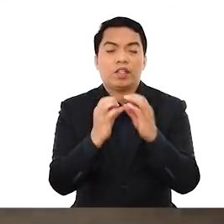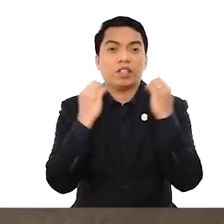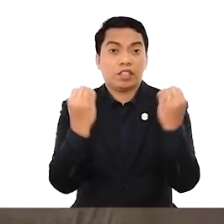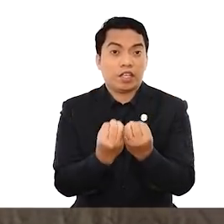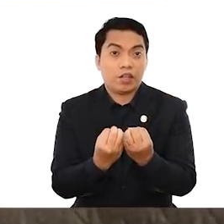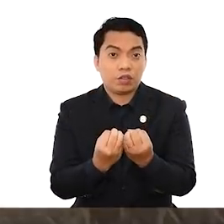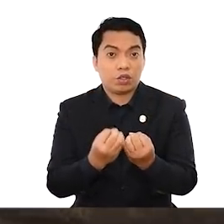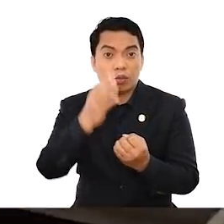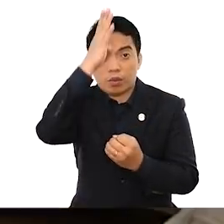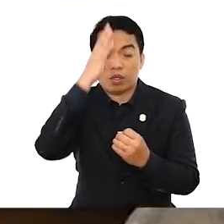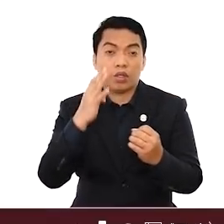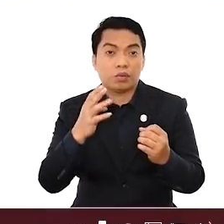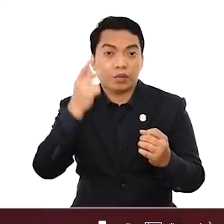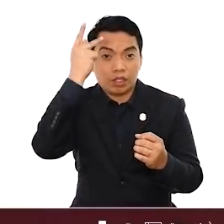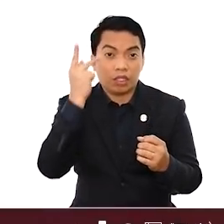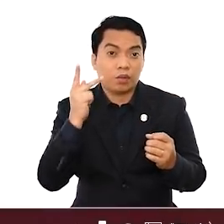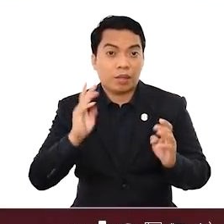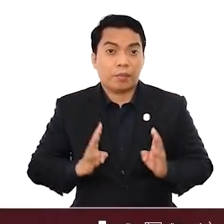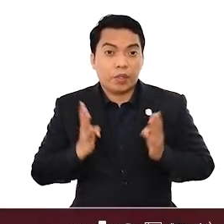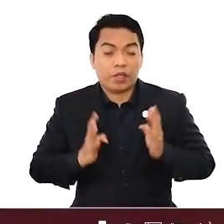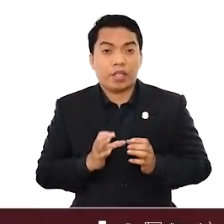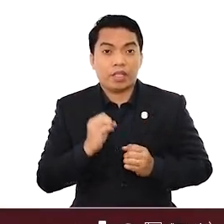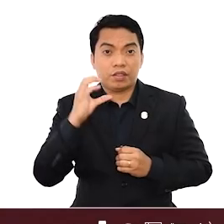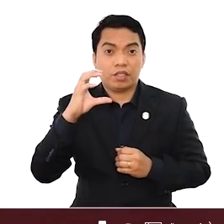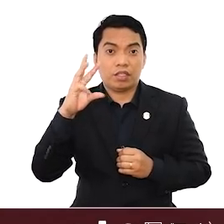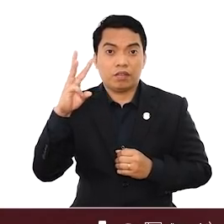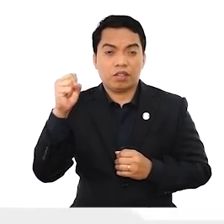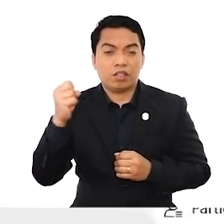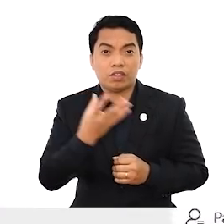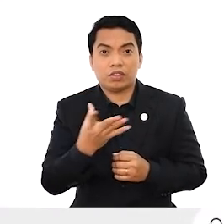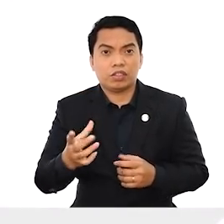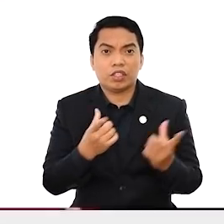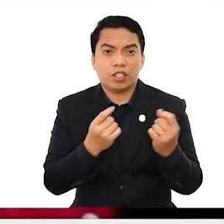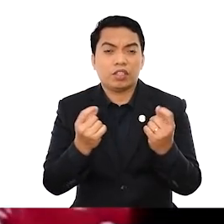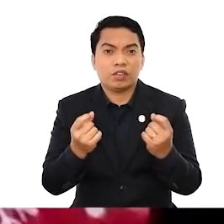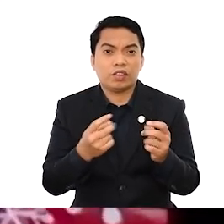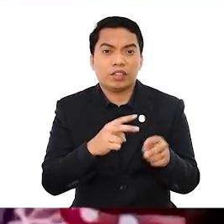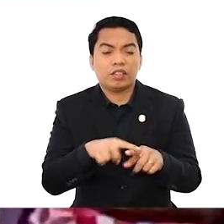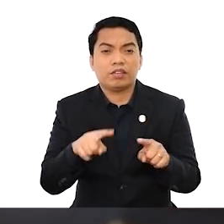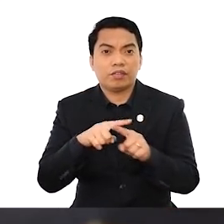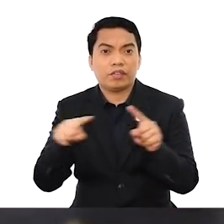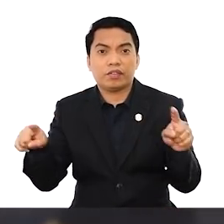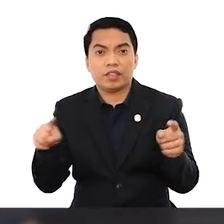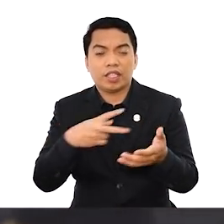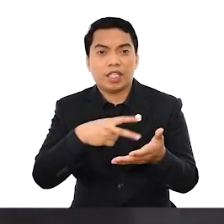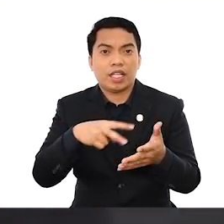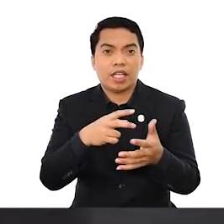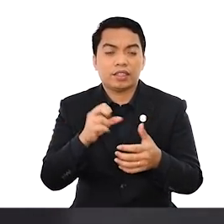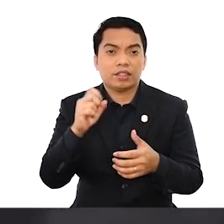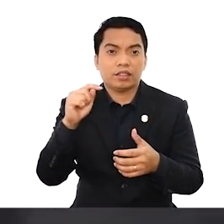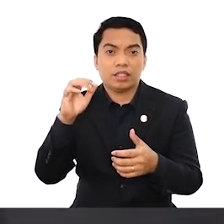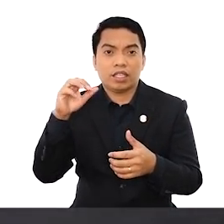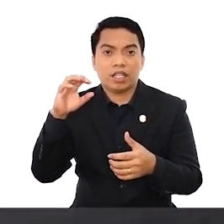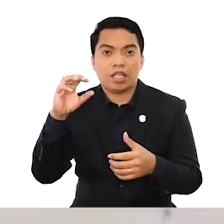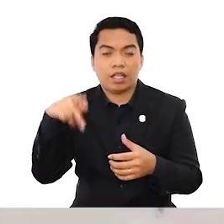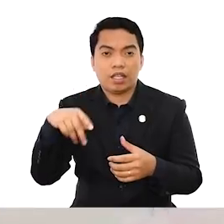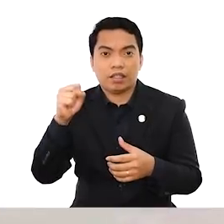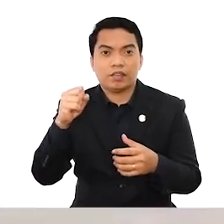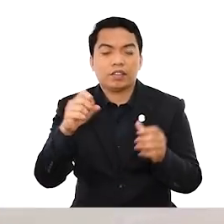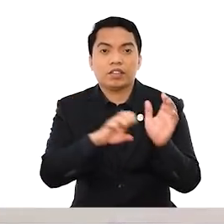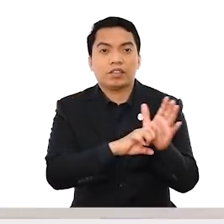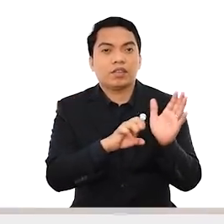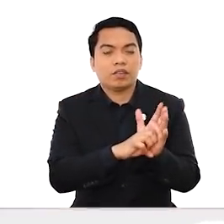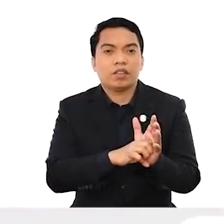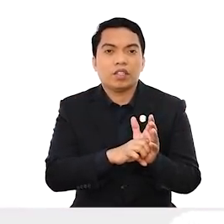the CWS. The CFO members learned different choreography from INC original songs such as Soldier of